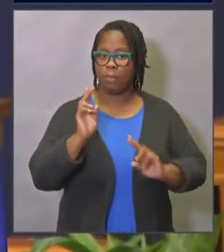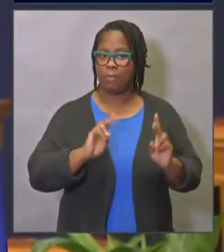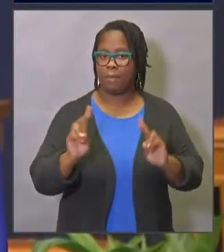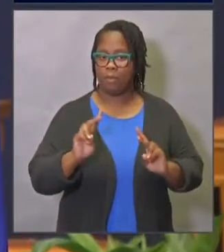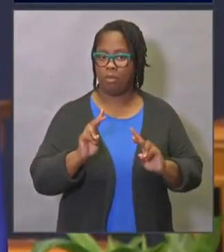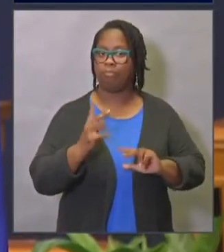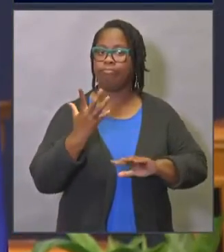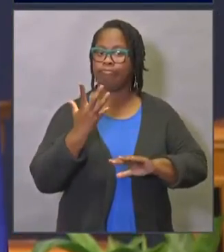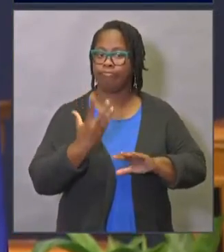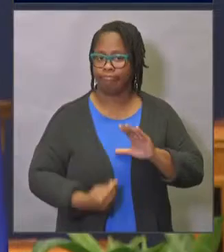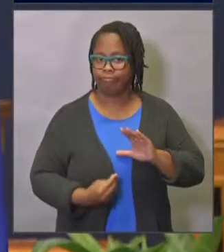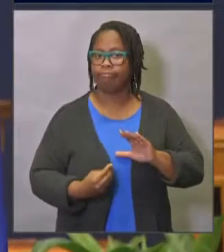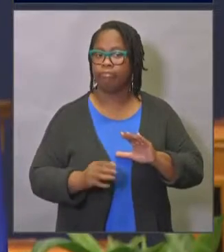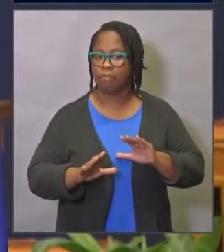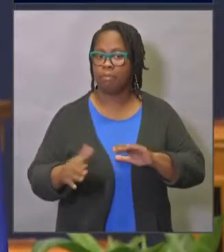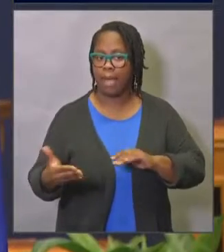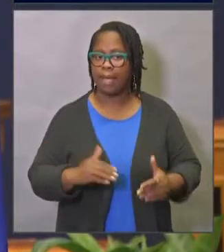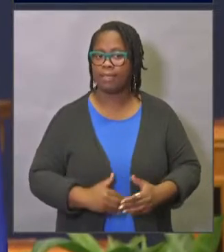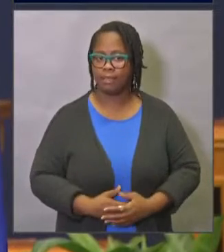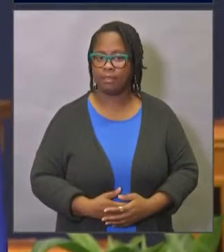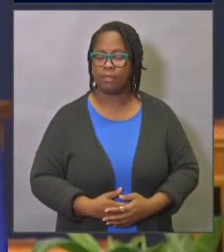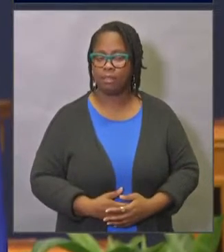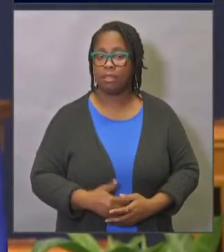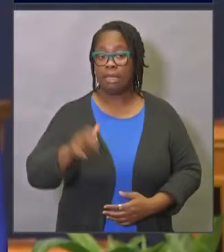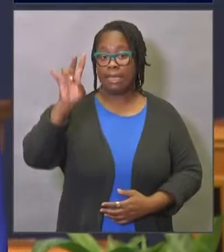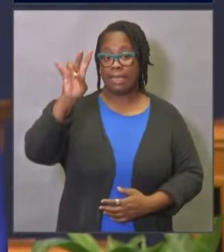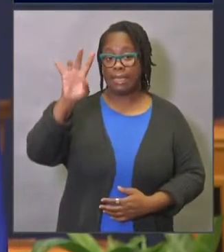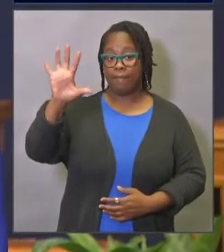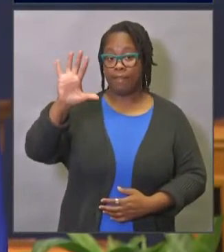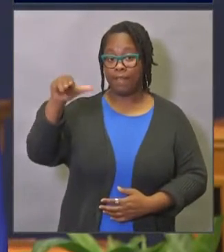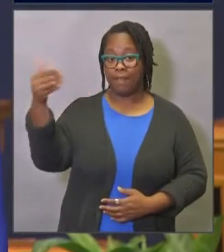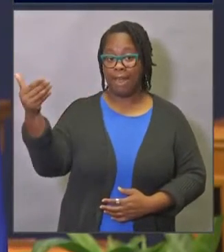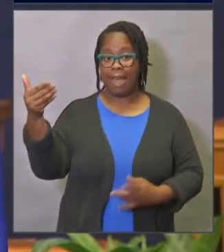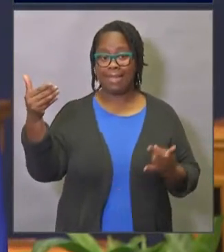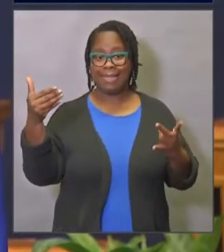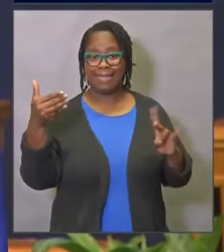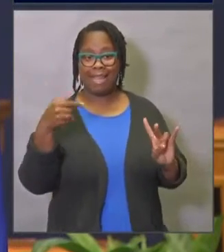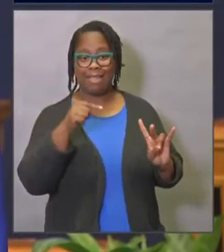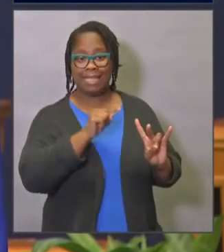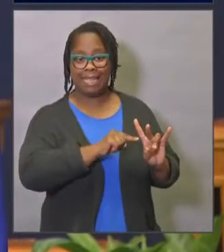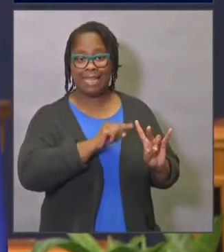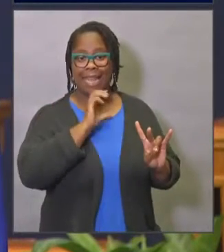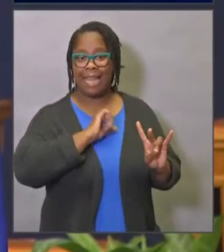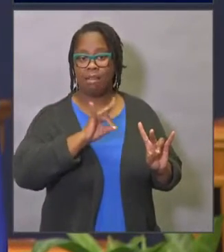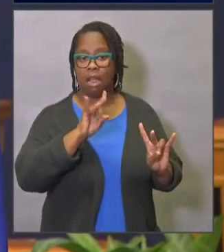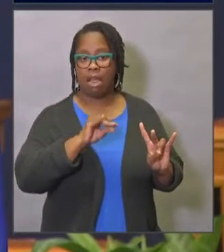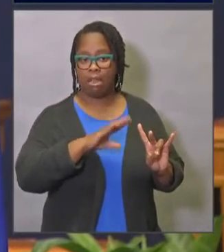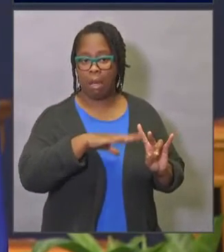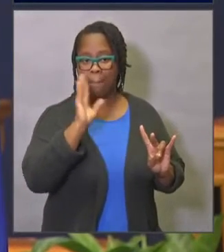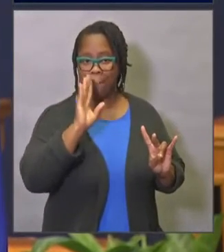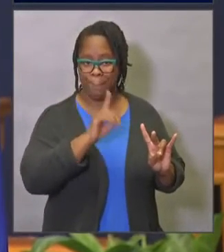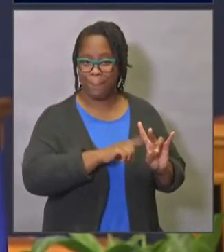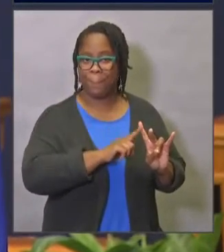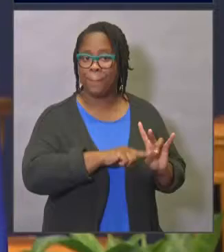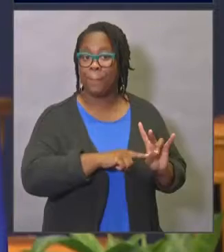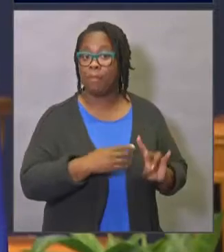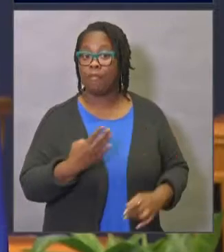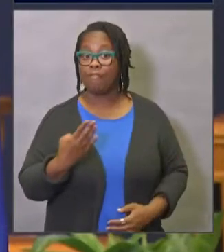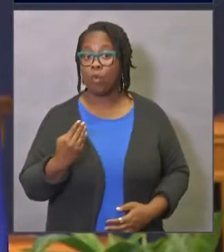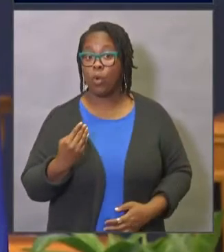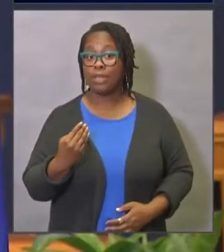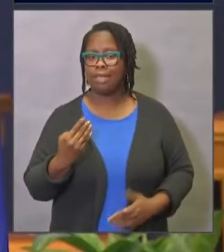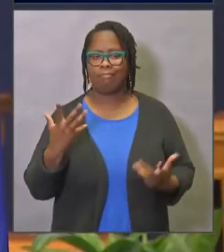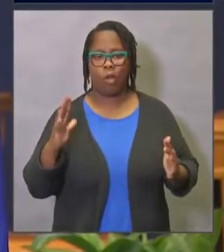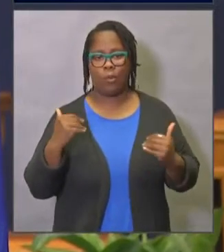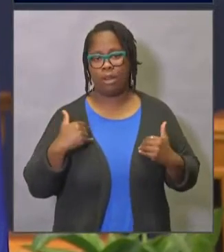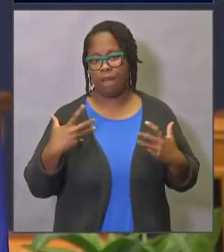have passed away. 17 of the people who died are over the age of 80, and 14 people who died in this age